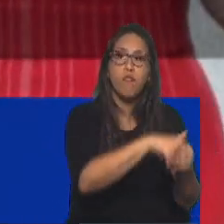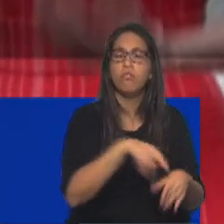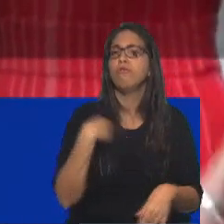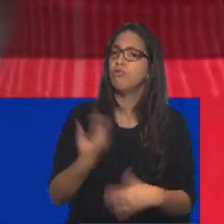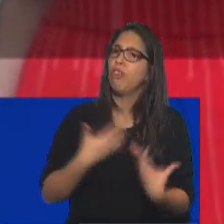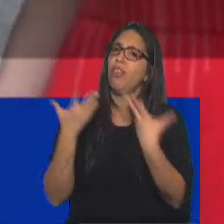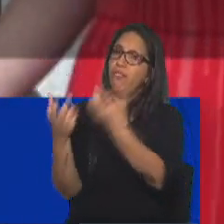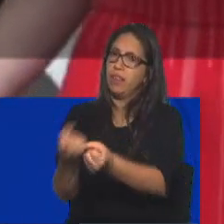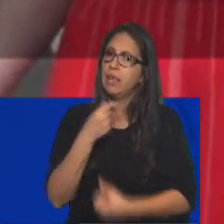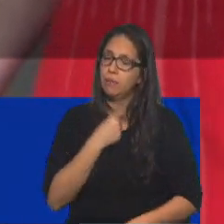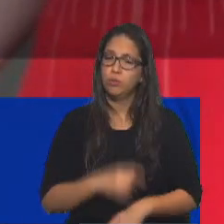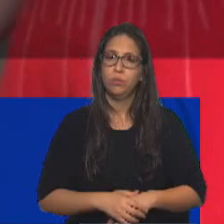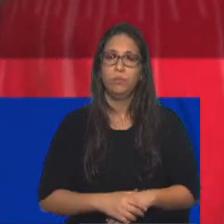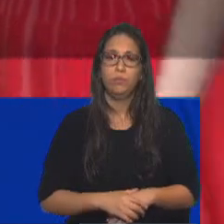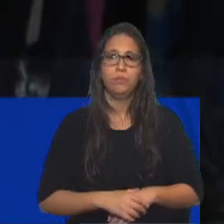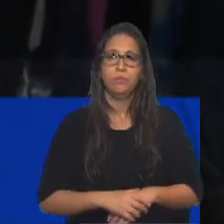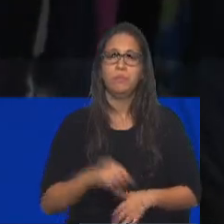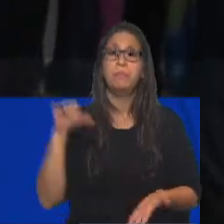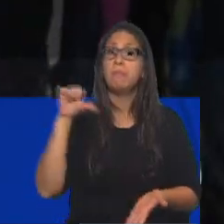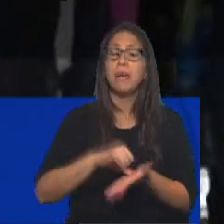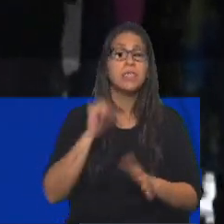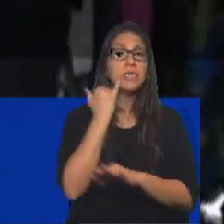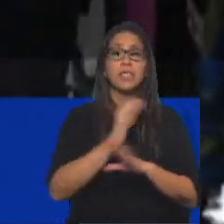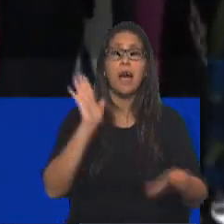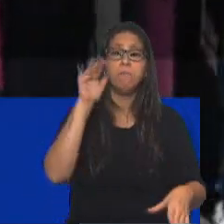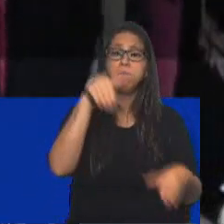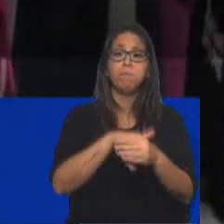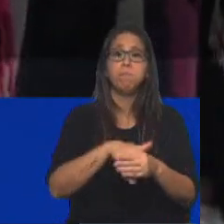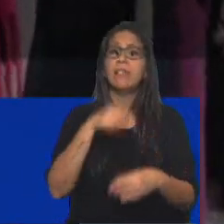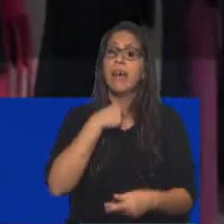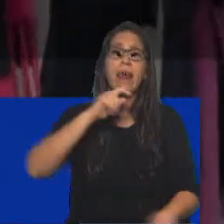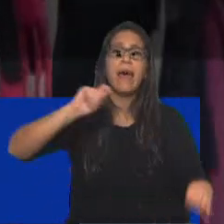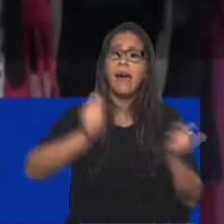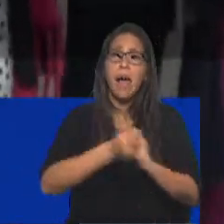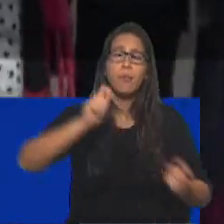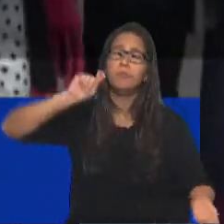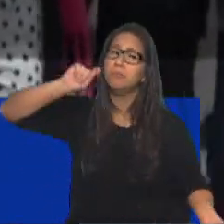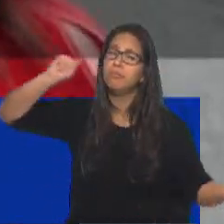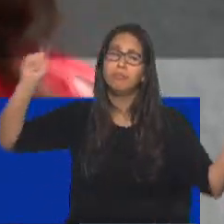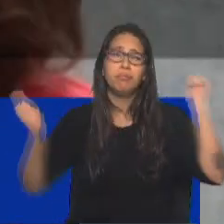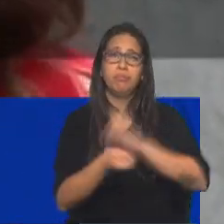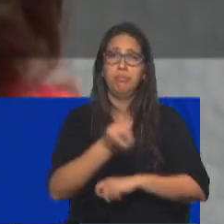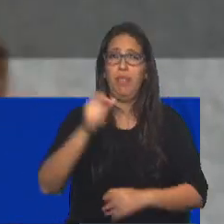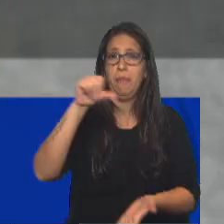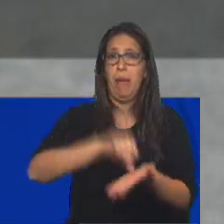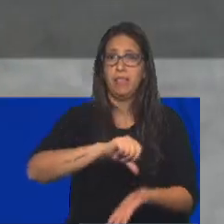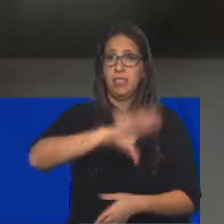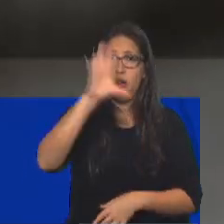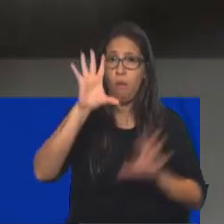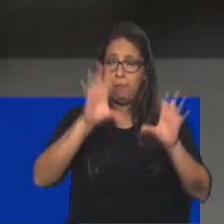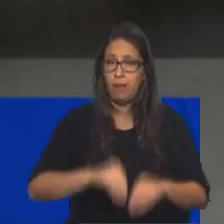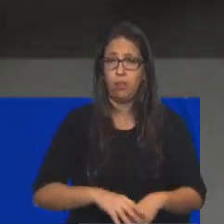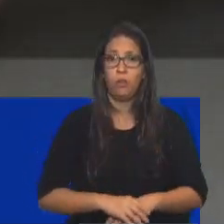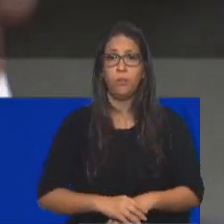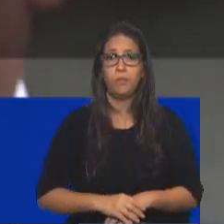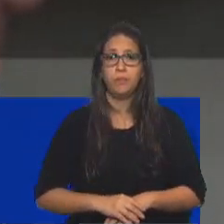your champions. But now our country has voted decisively for change, for